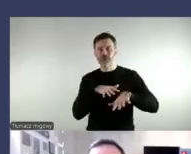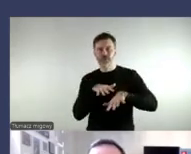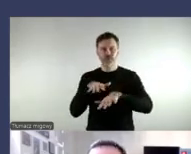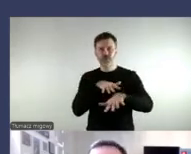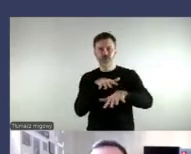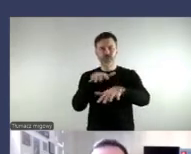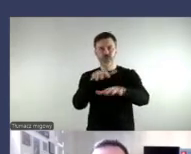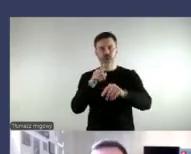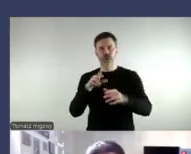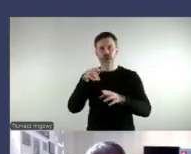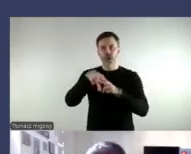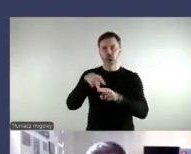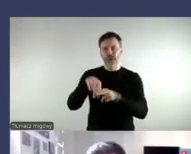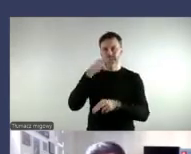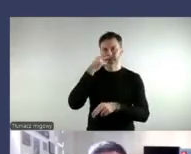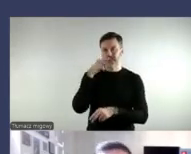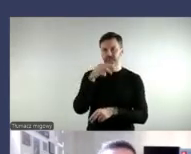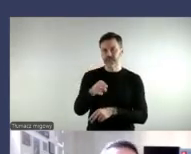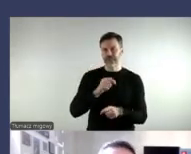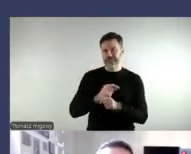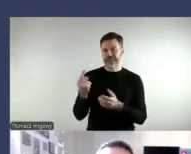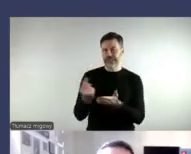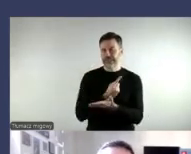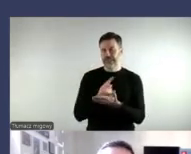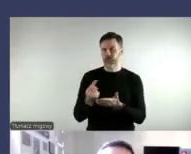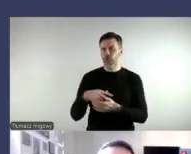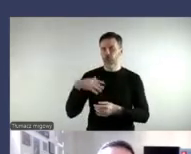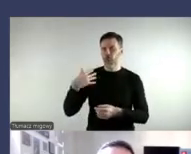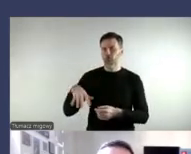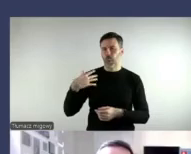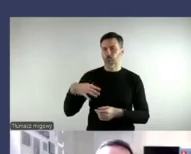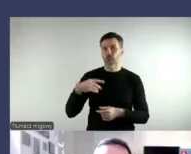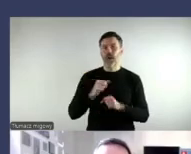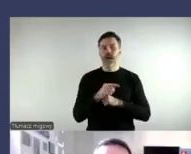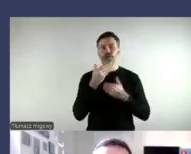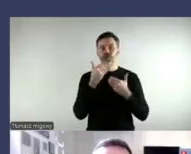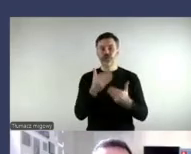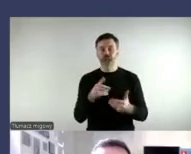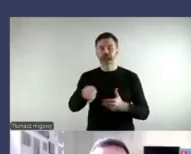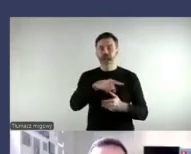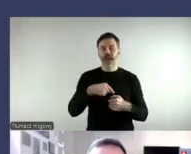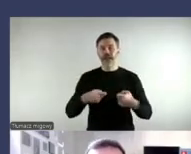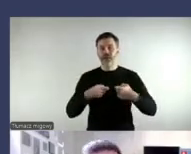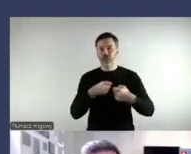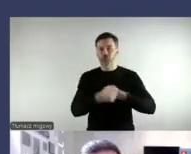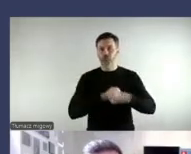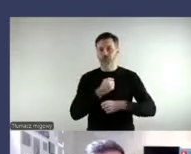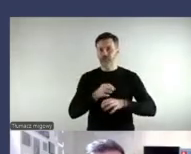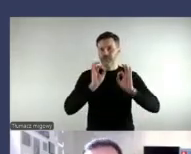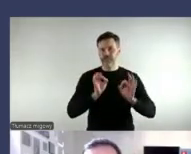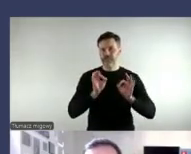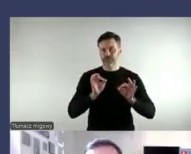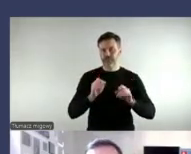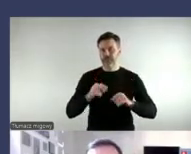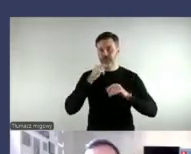danger in the Konin area, where this is the danger that helps integrate the services